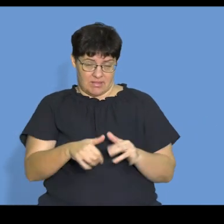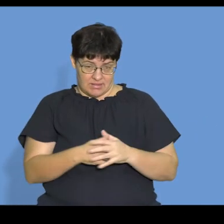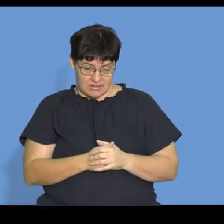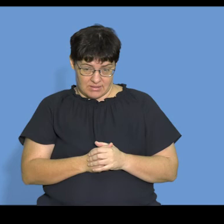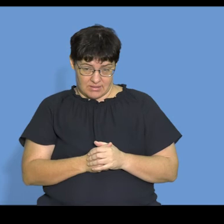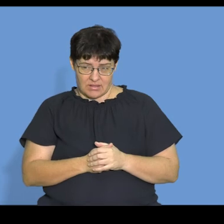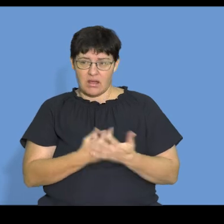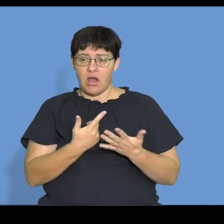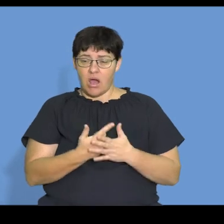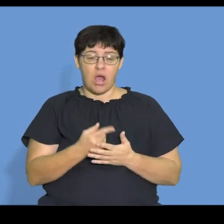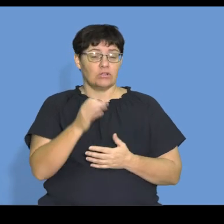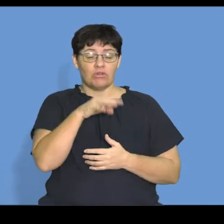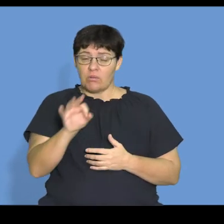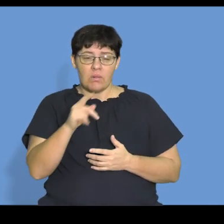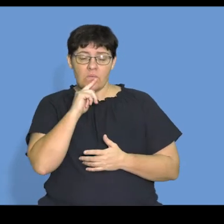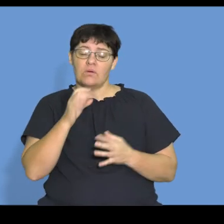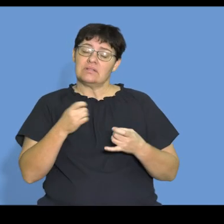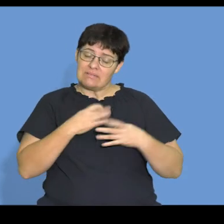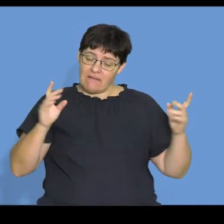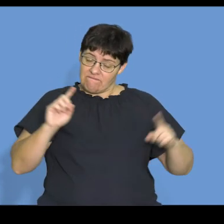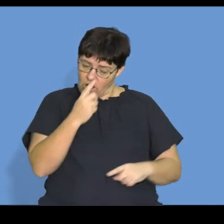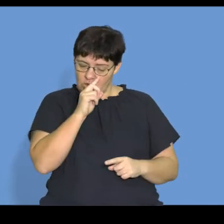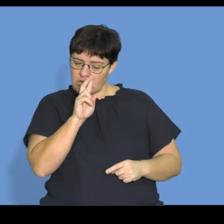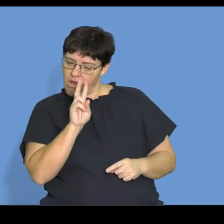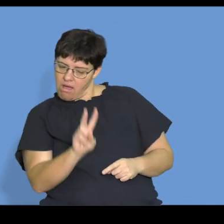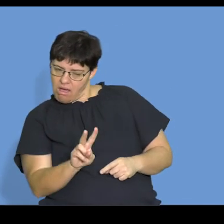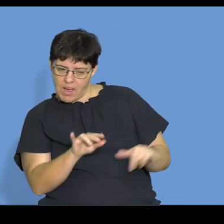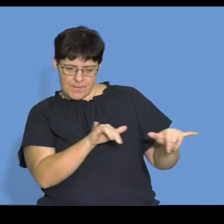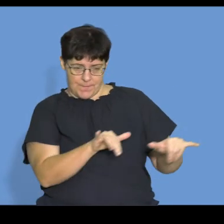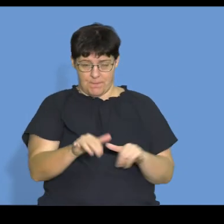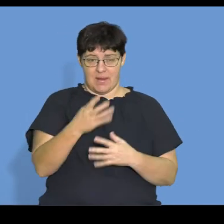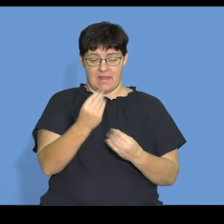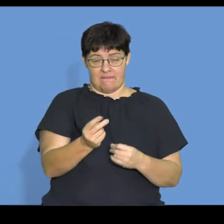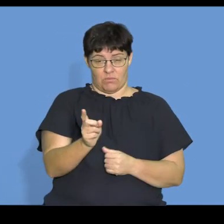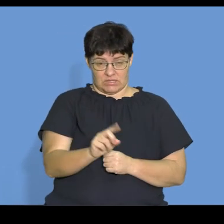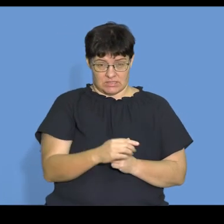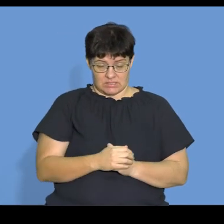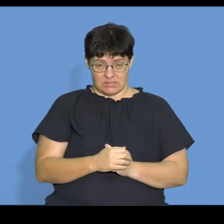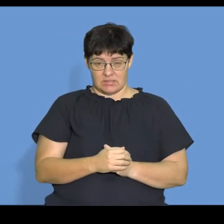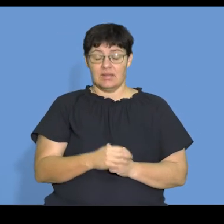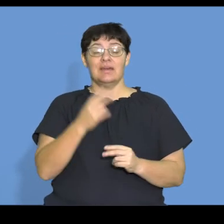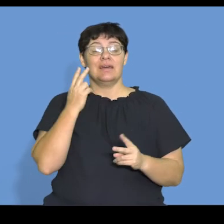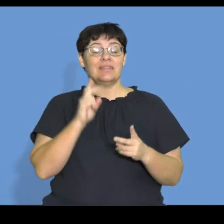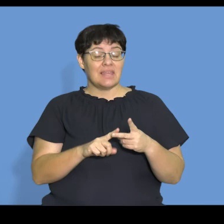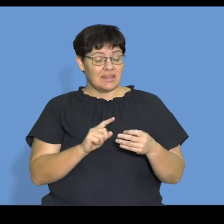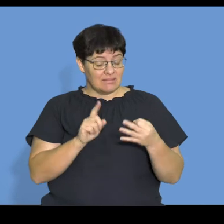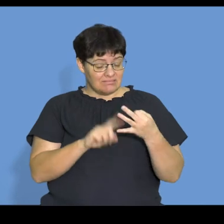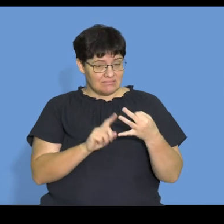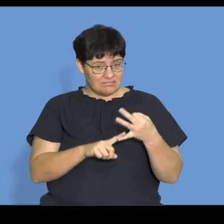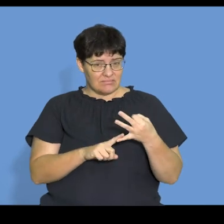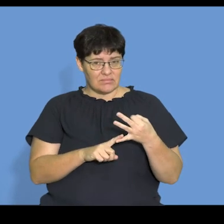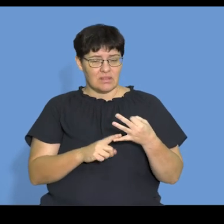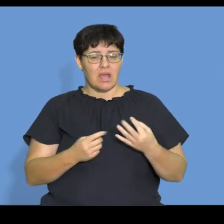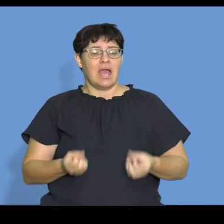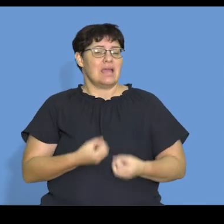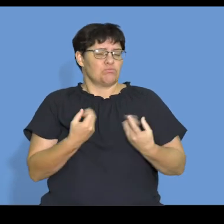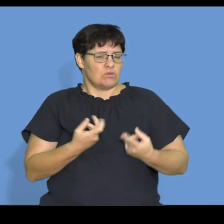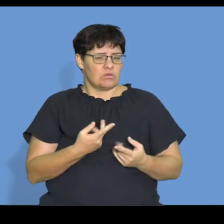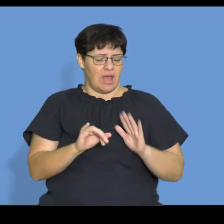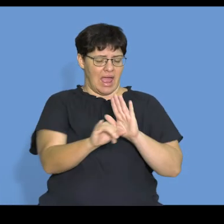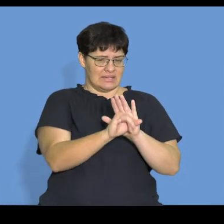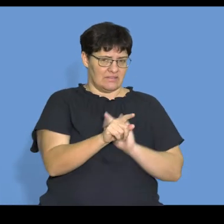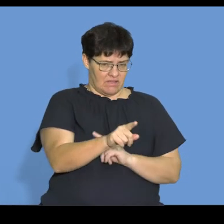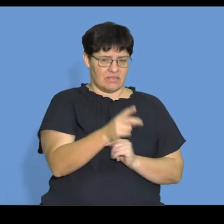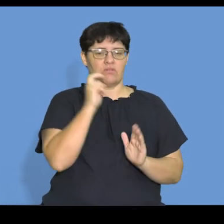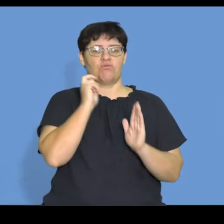start with a common factor first, and then you identify the type of expression, and then you follow